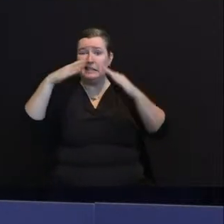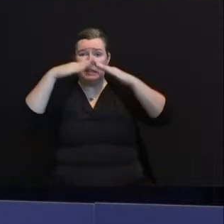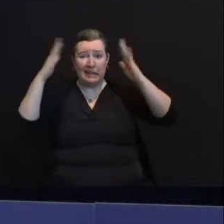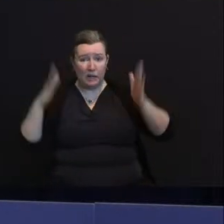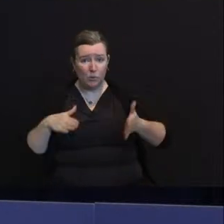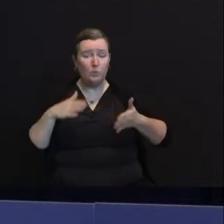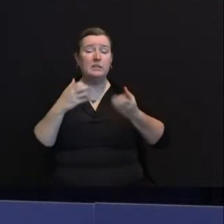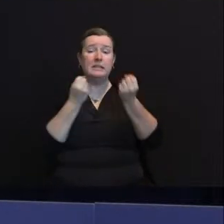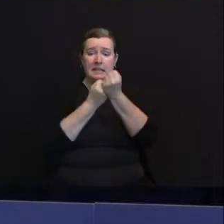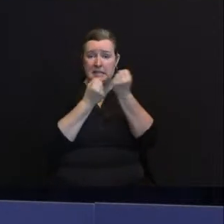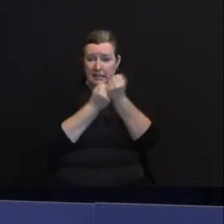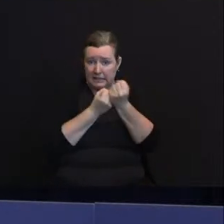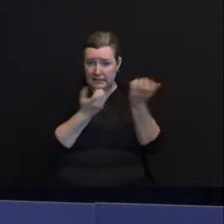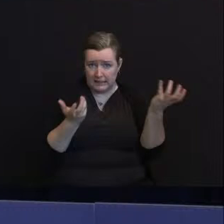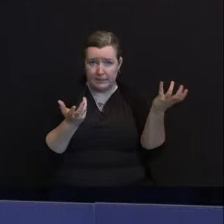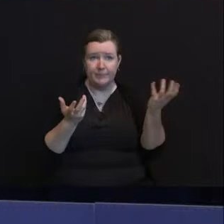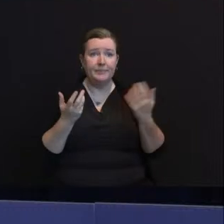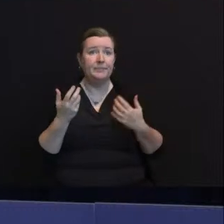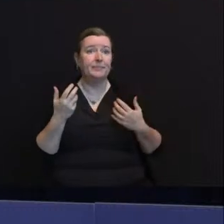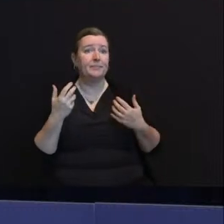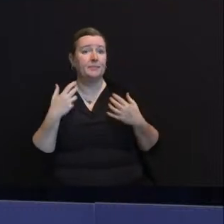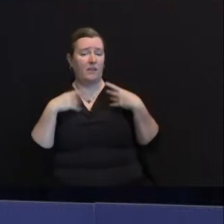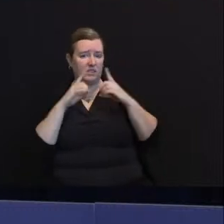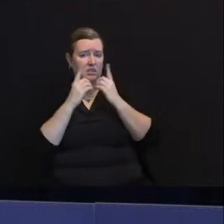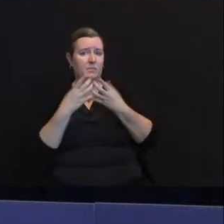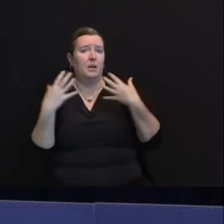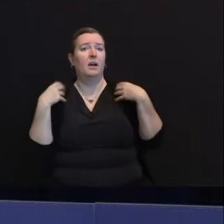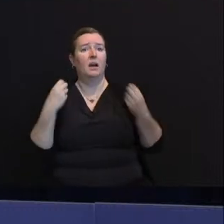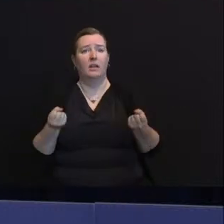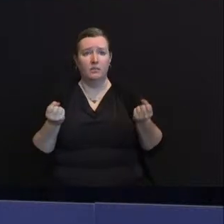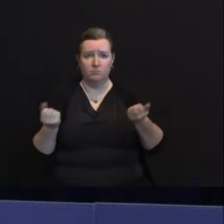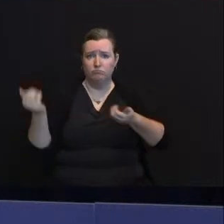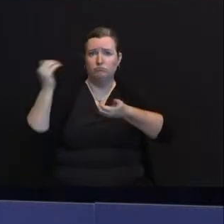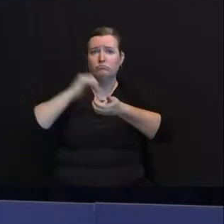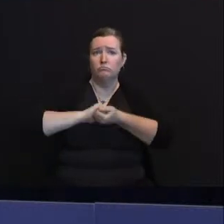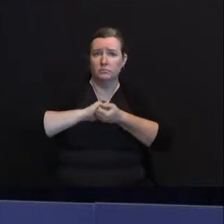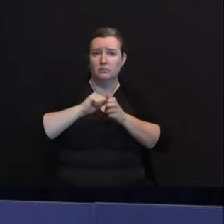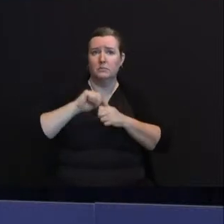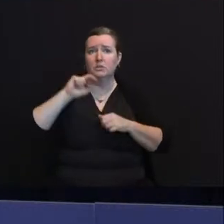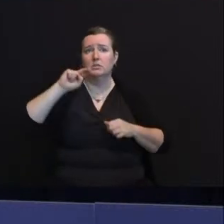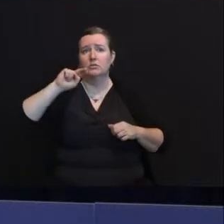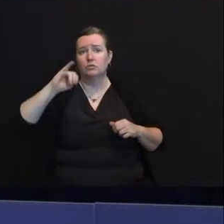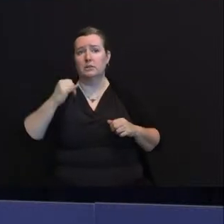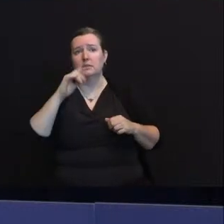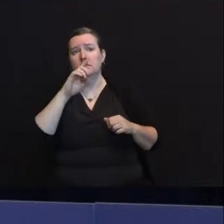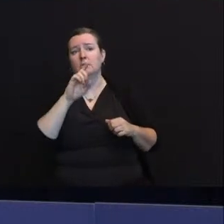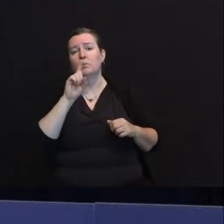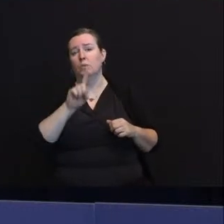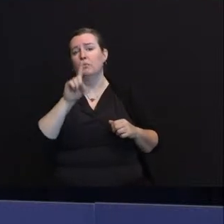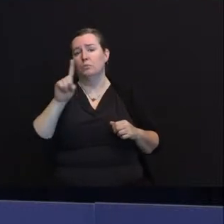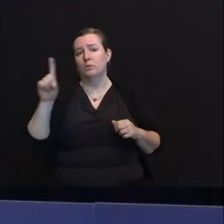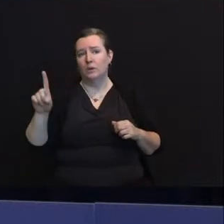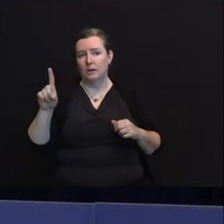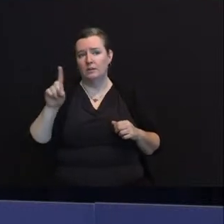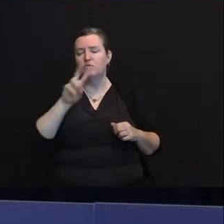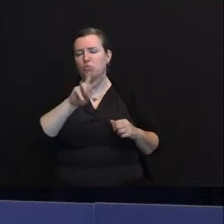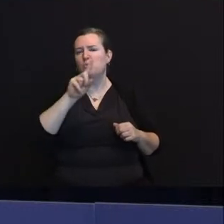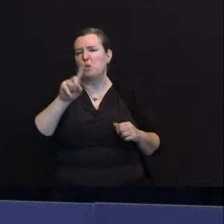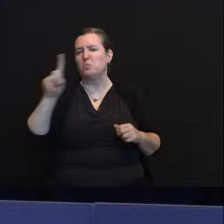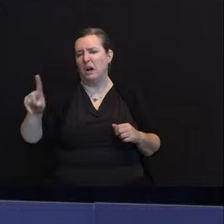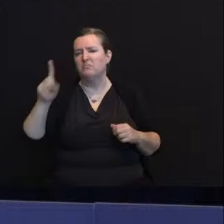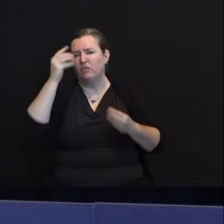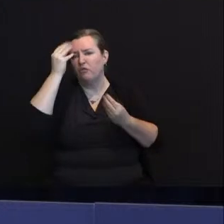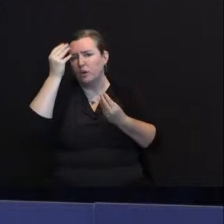department has also partnered with NJ211. NJ211 will bolster its statewide database